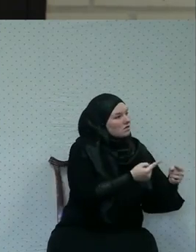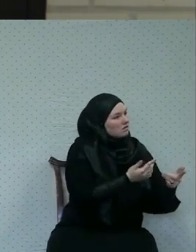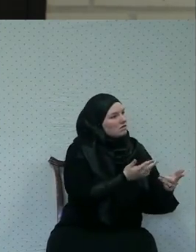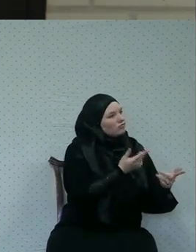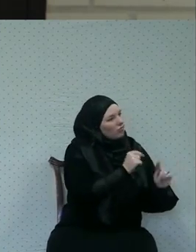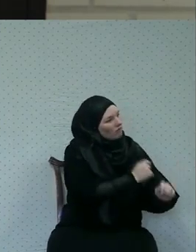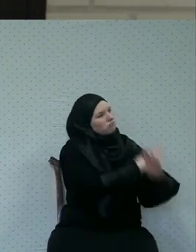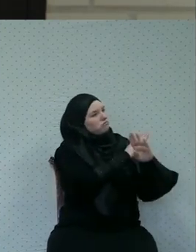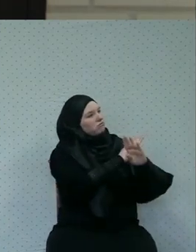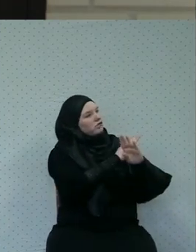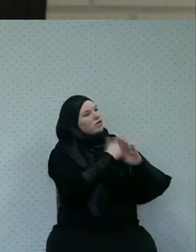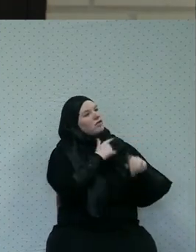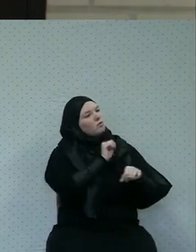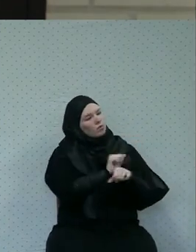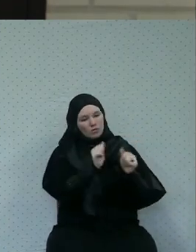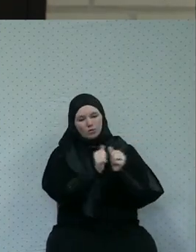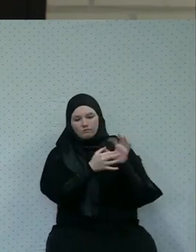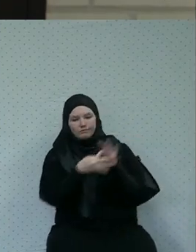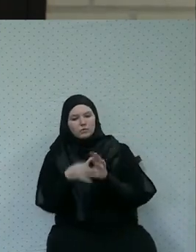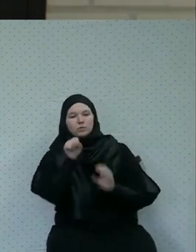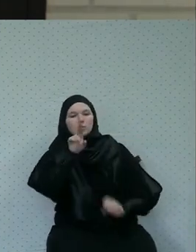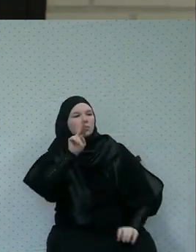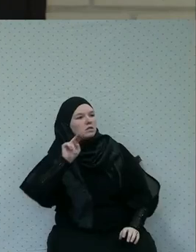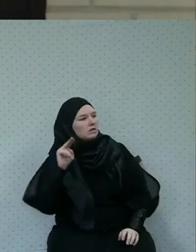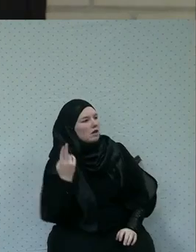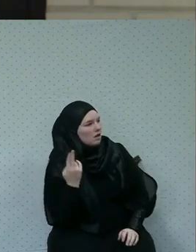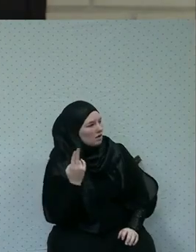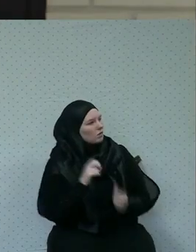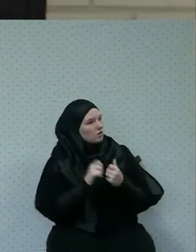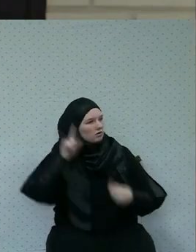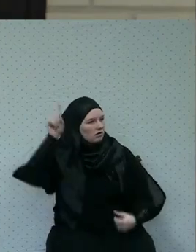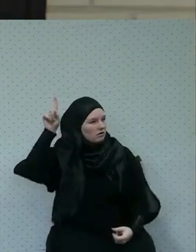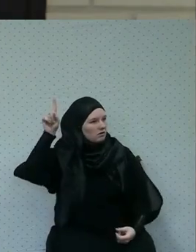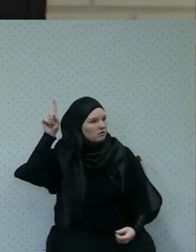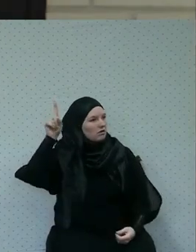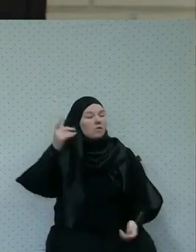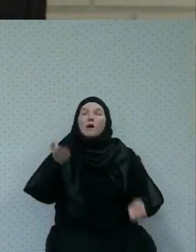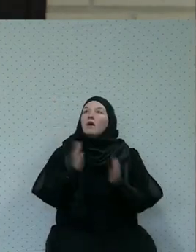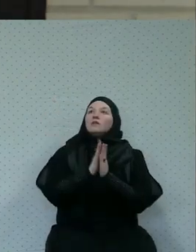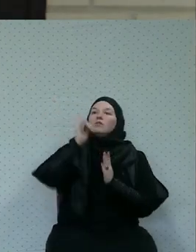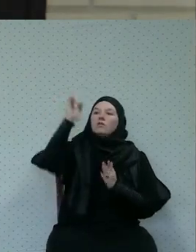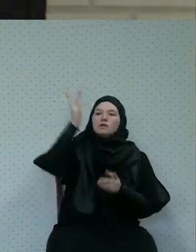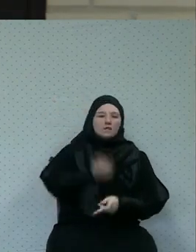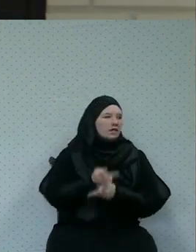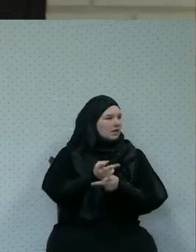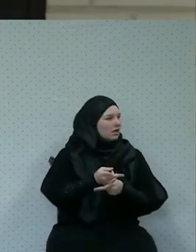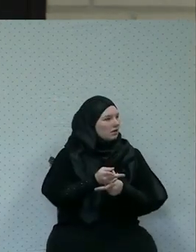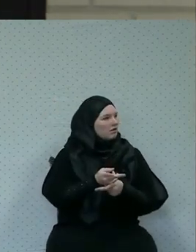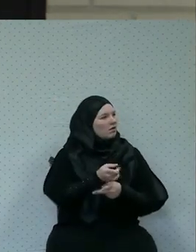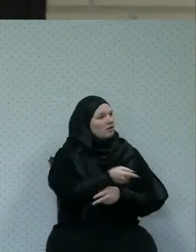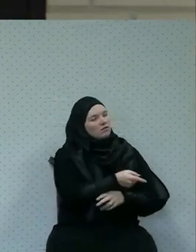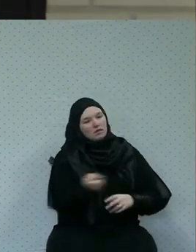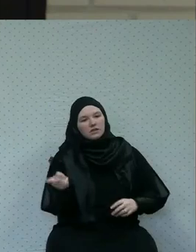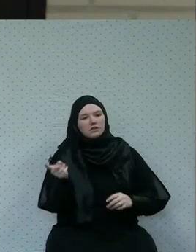have to work with the sunnah of Allah. We ask Allah to take care of those